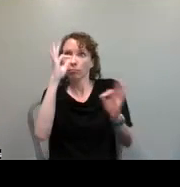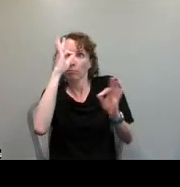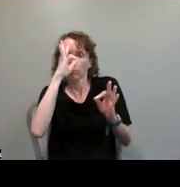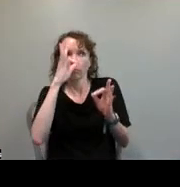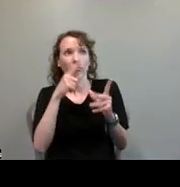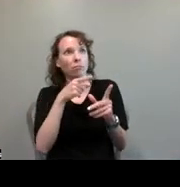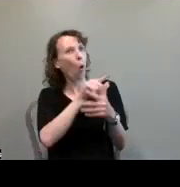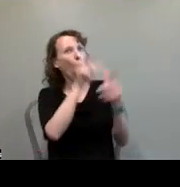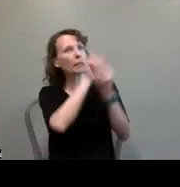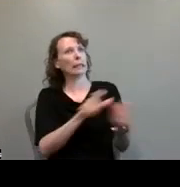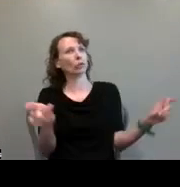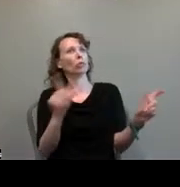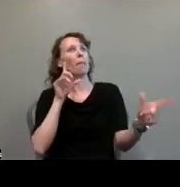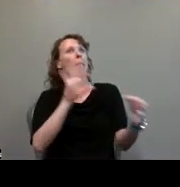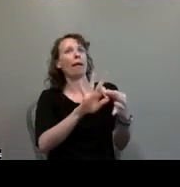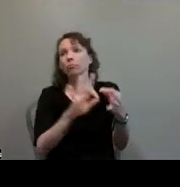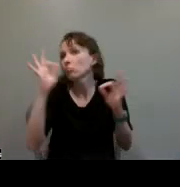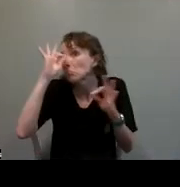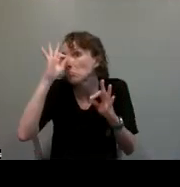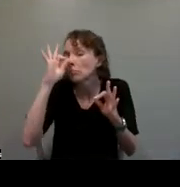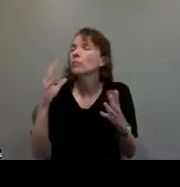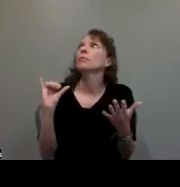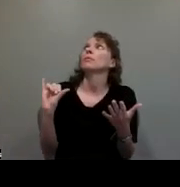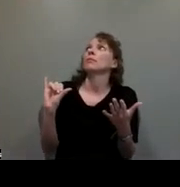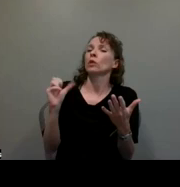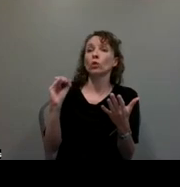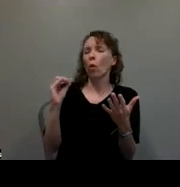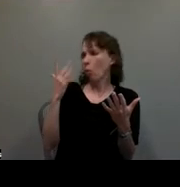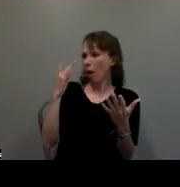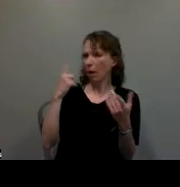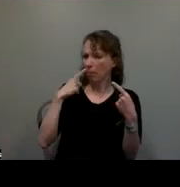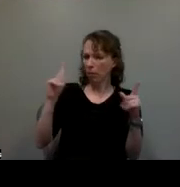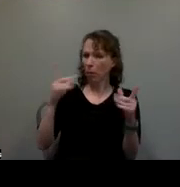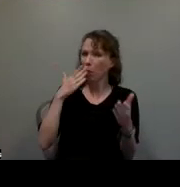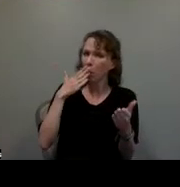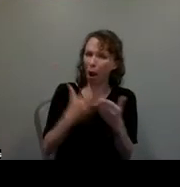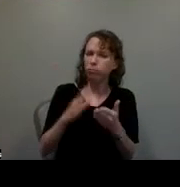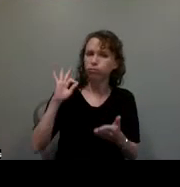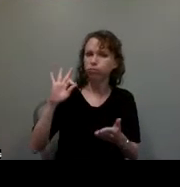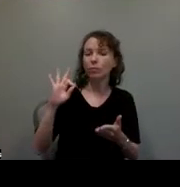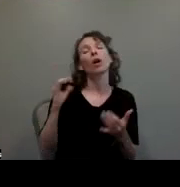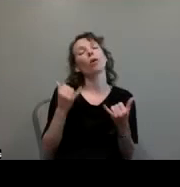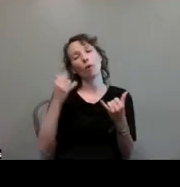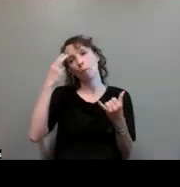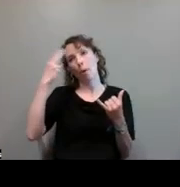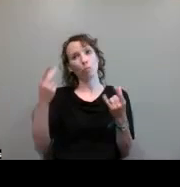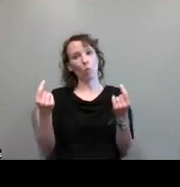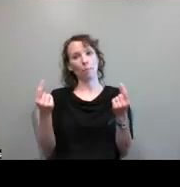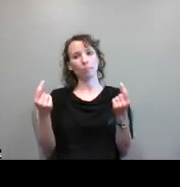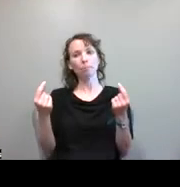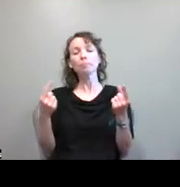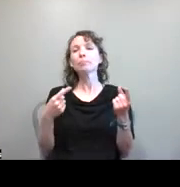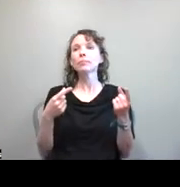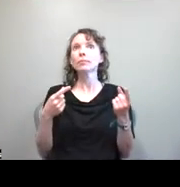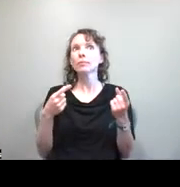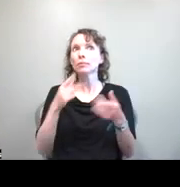so our current running hypothesis as to why this is working so well is that the